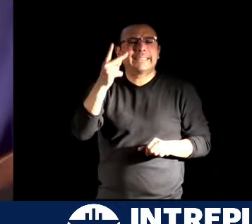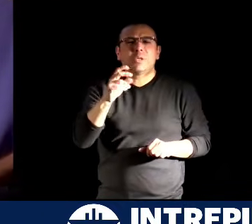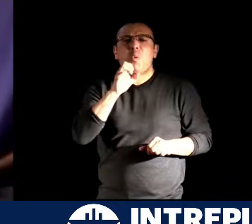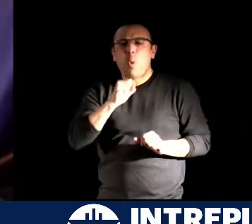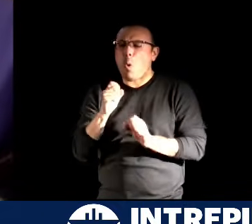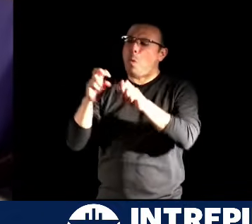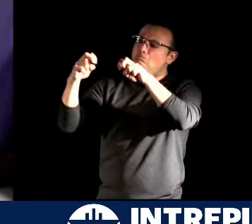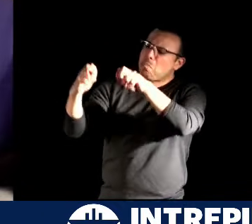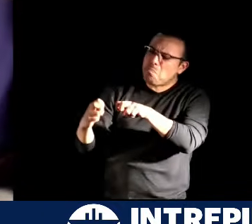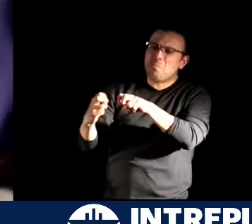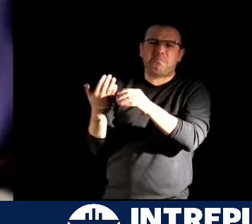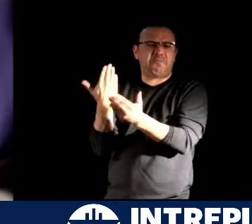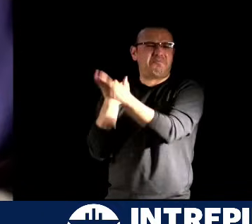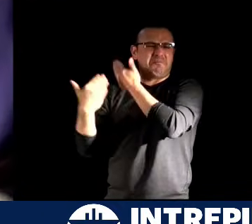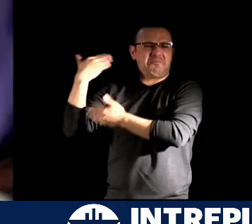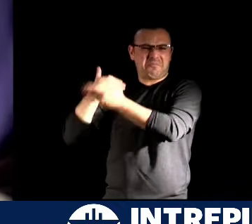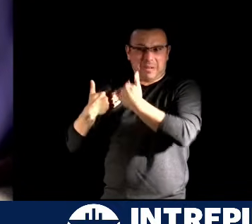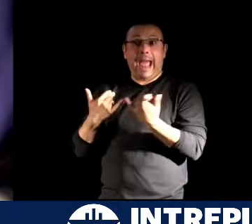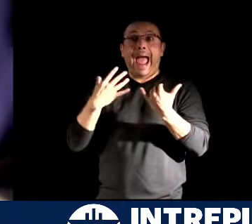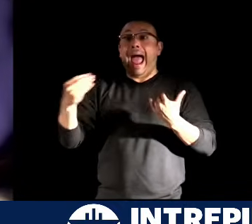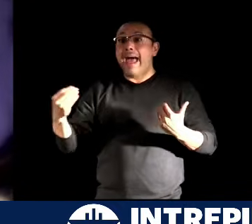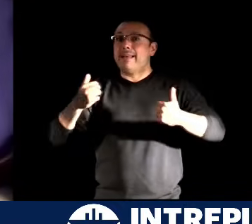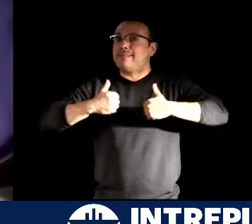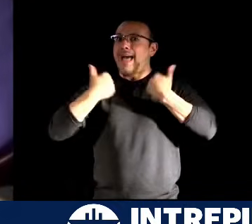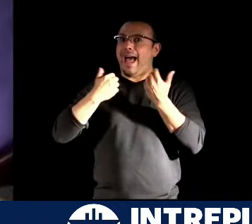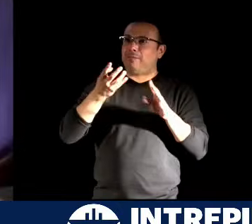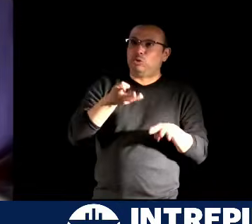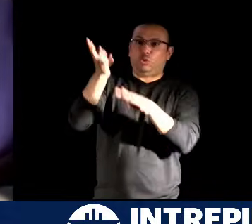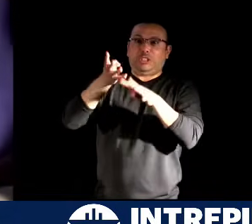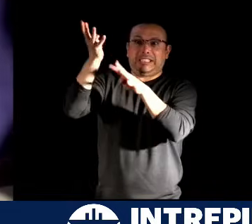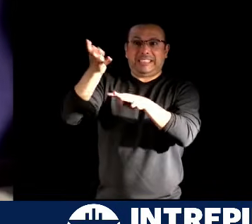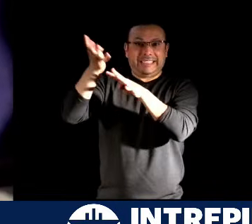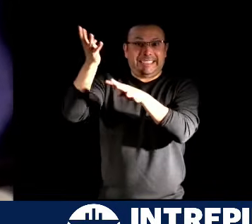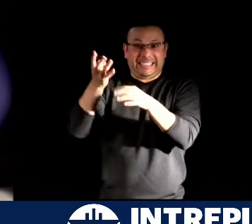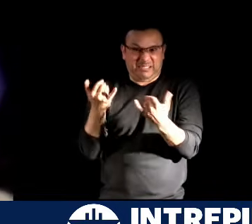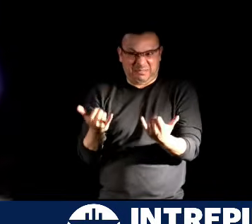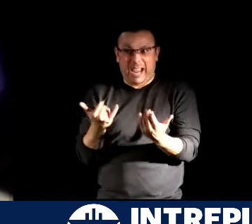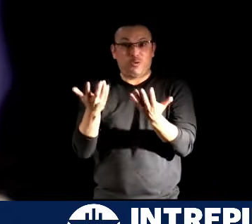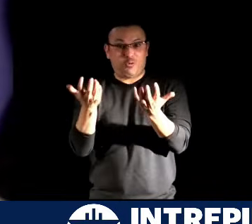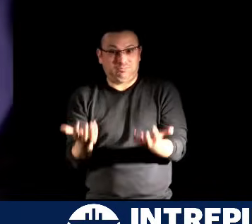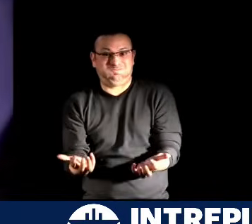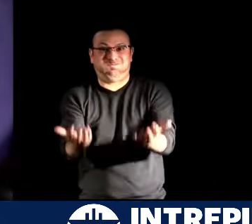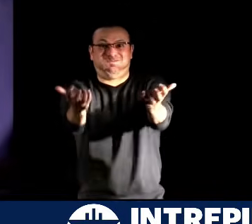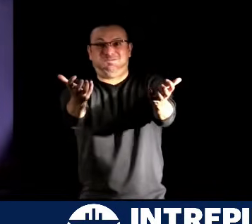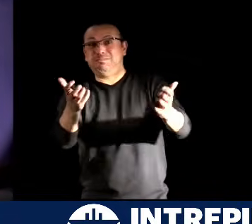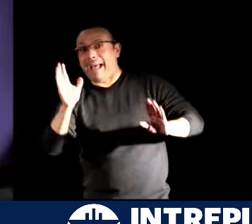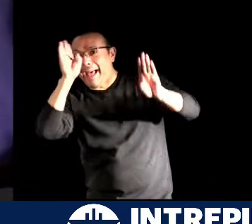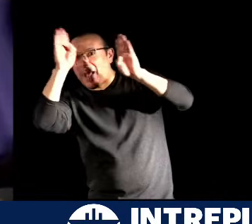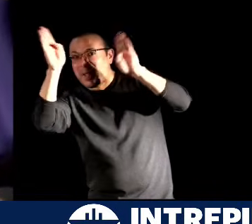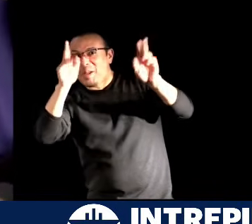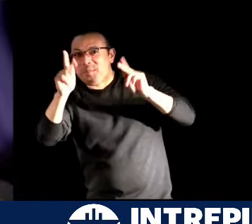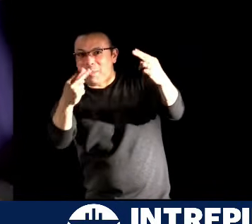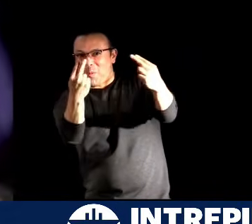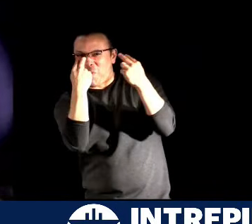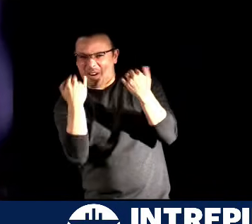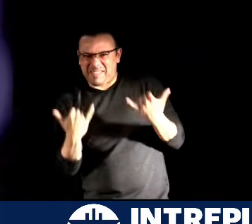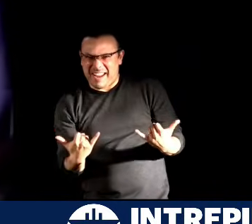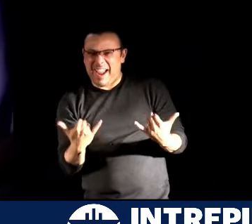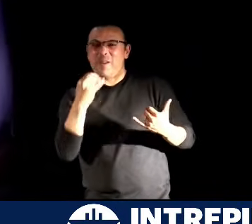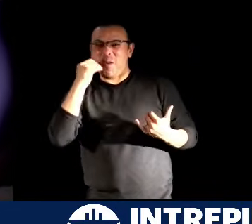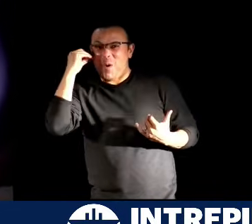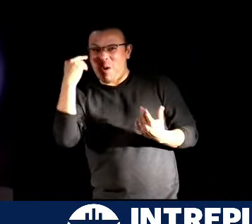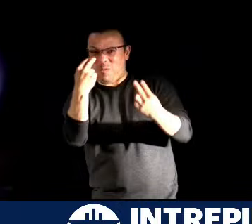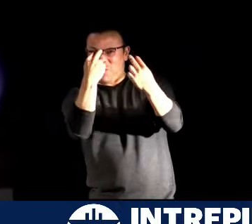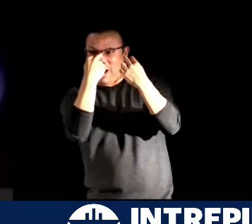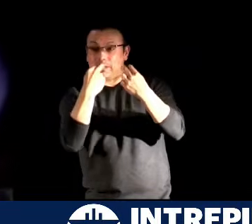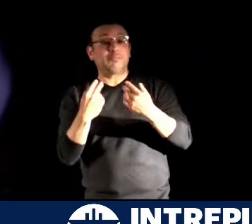live streaming right now. So you are our live studio audience. Hello, everyone tuning in at home. But it's a really exciting opportunity to learn more